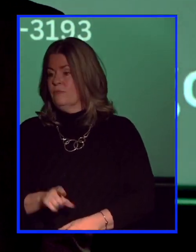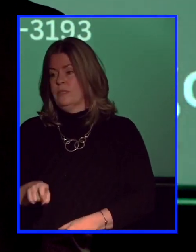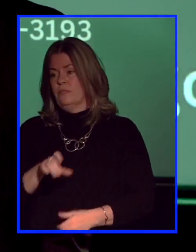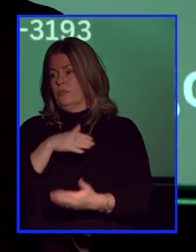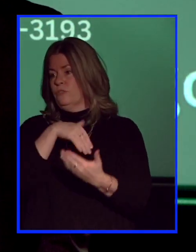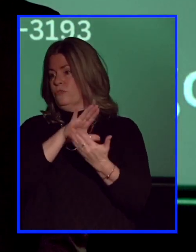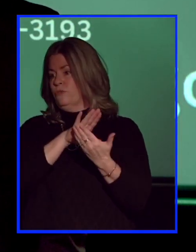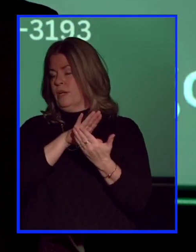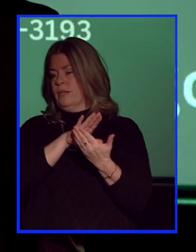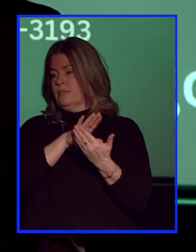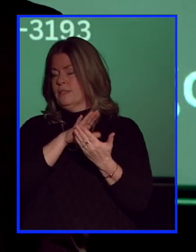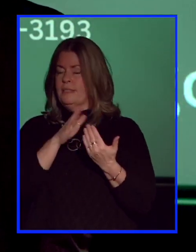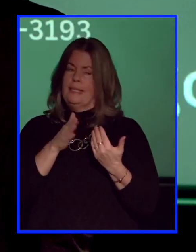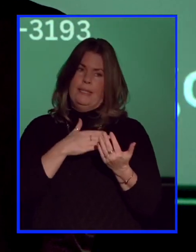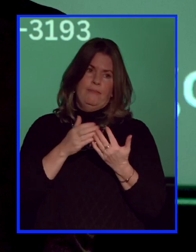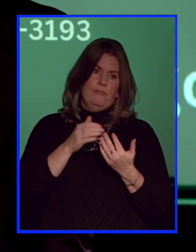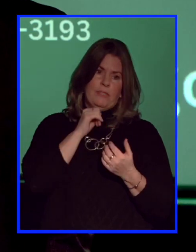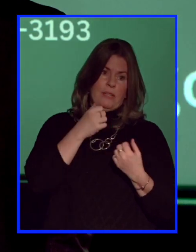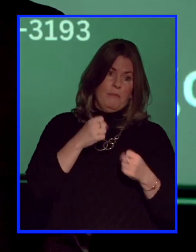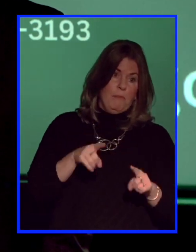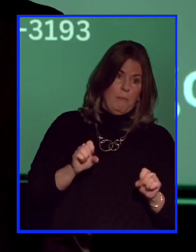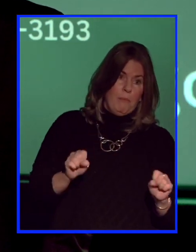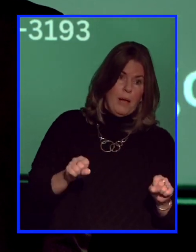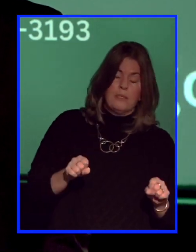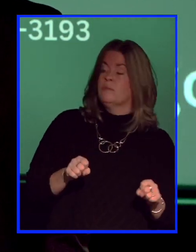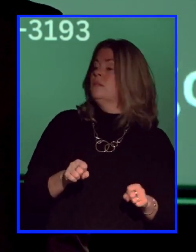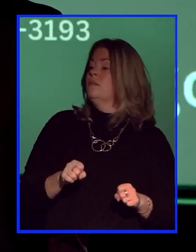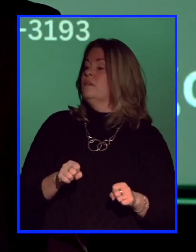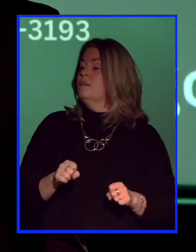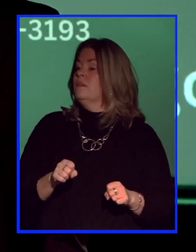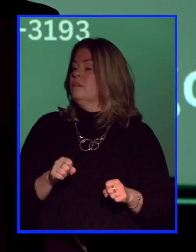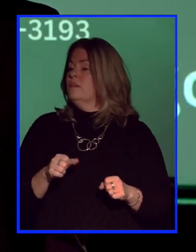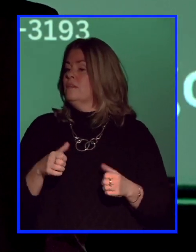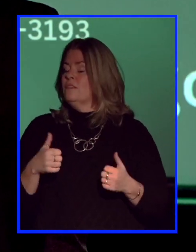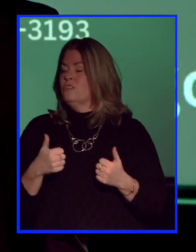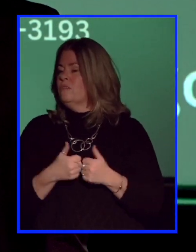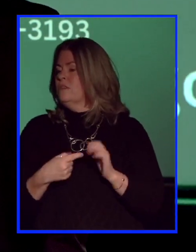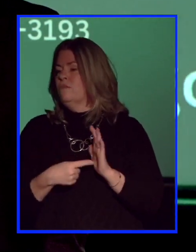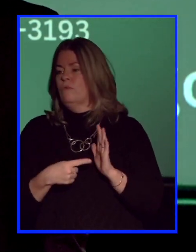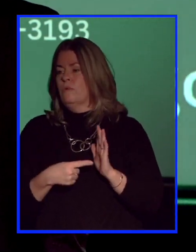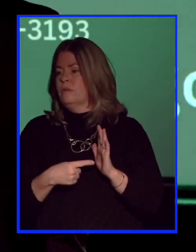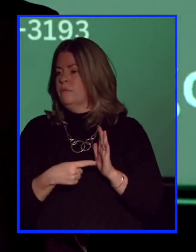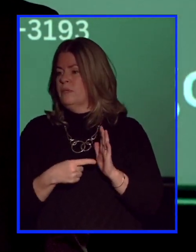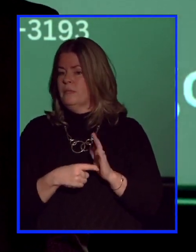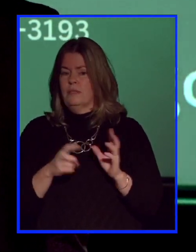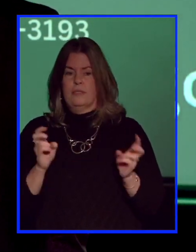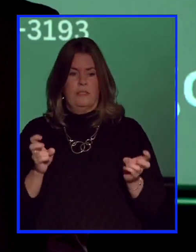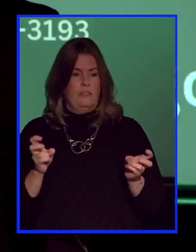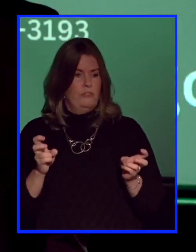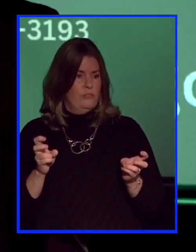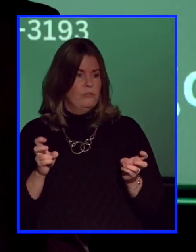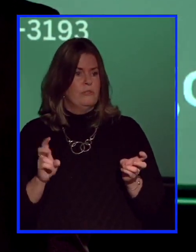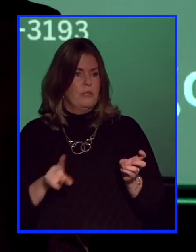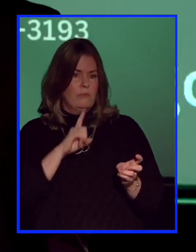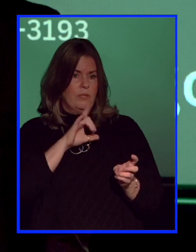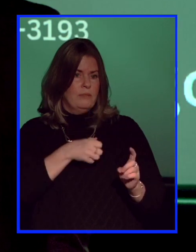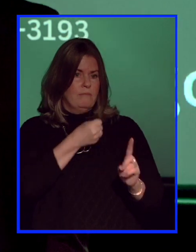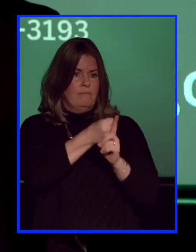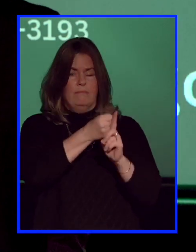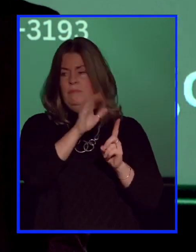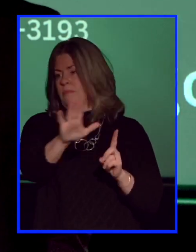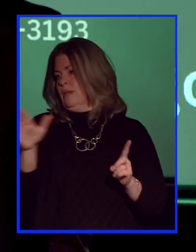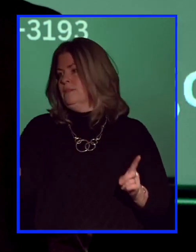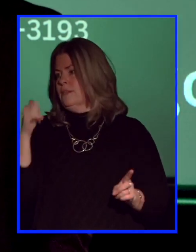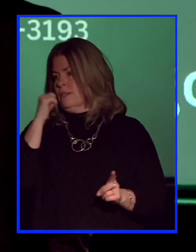addressing, even if we don't get there, these challenges of affordability that are really tough and making a difference in people's lives. I mean, it's really,